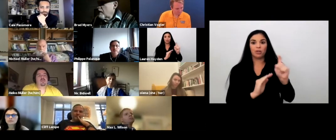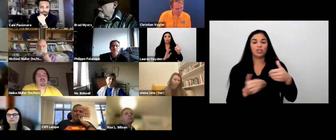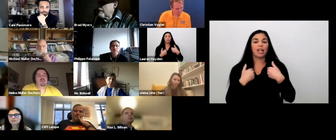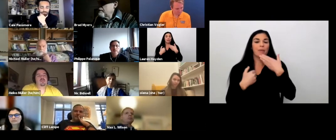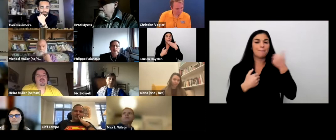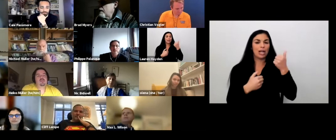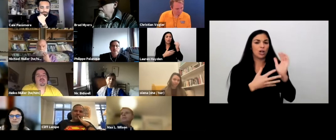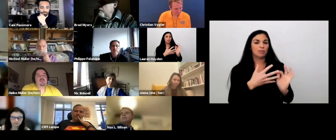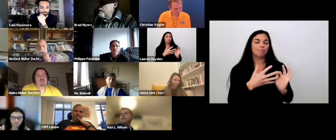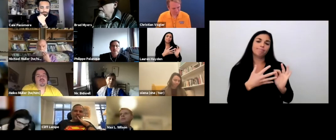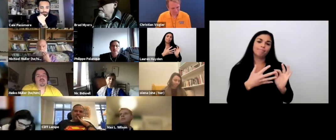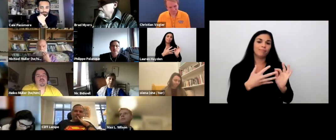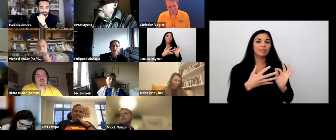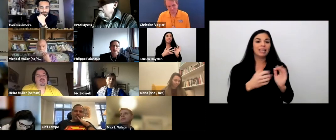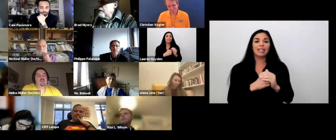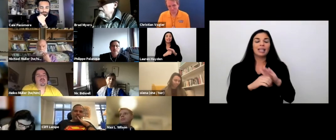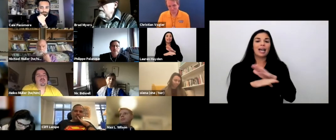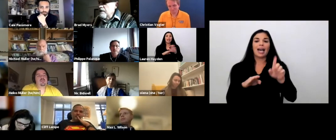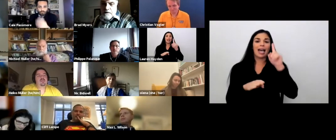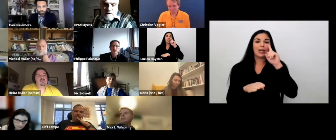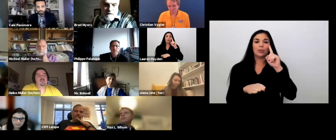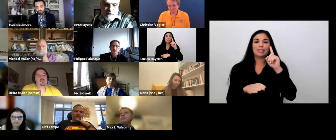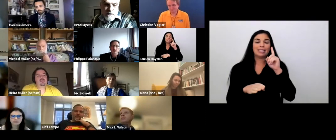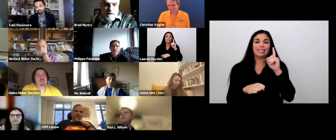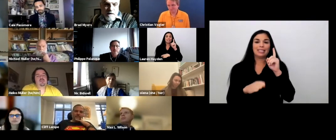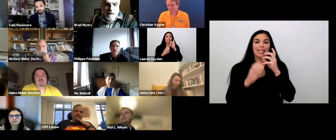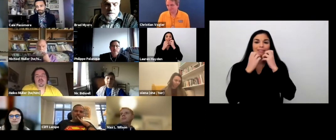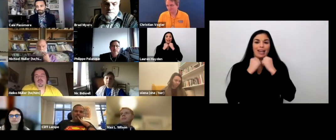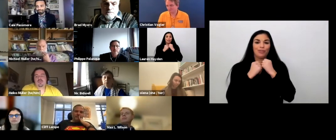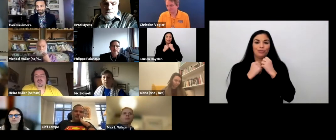So I don't see any value in